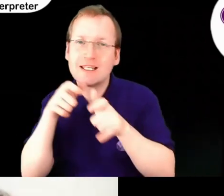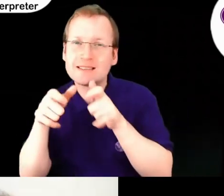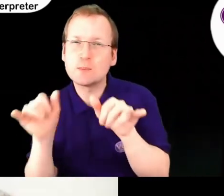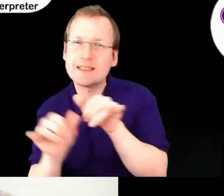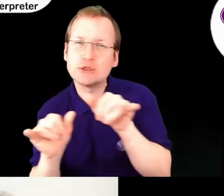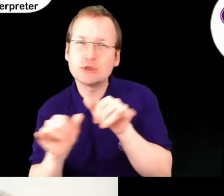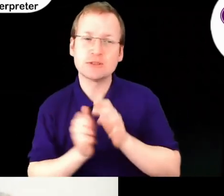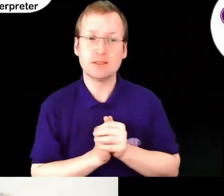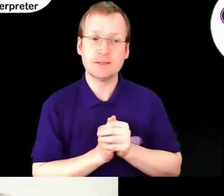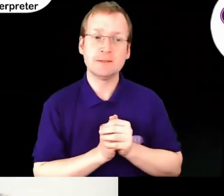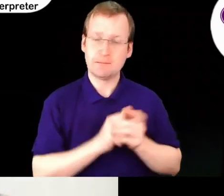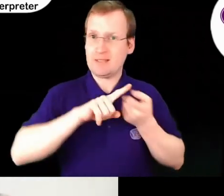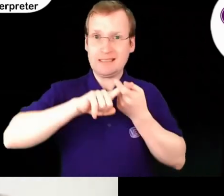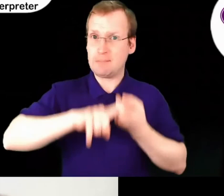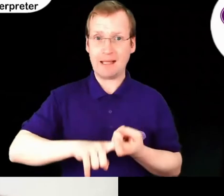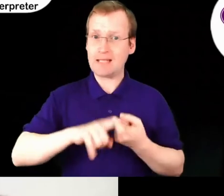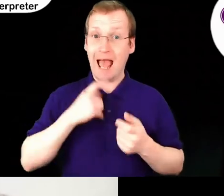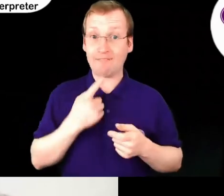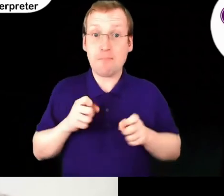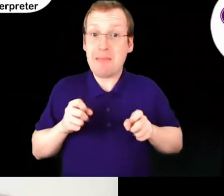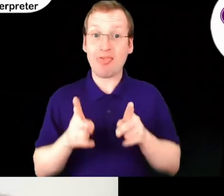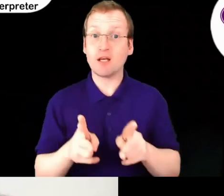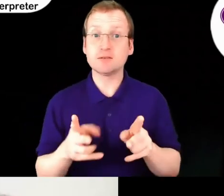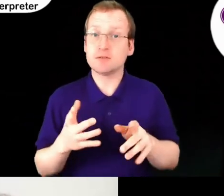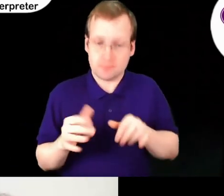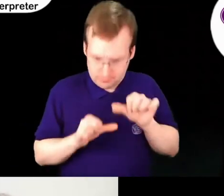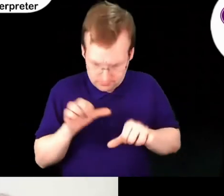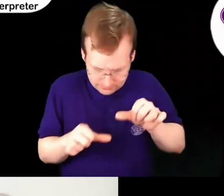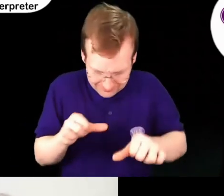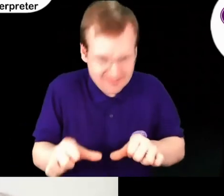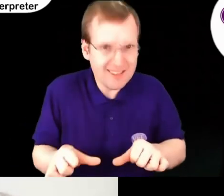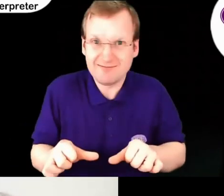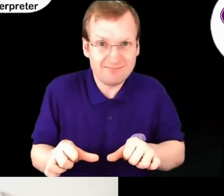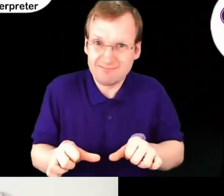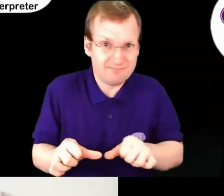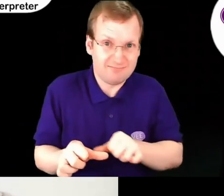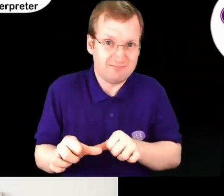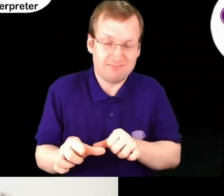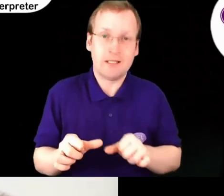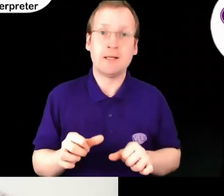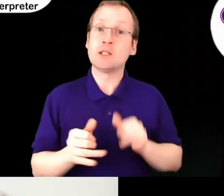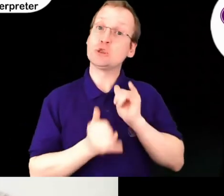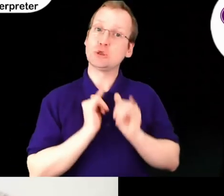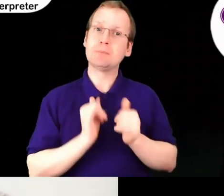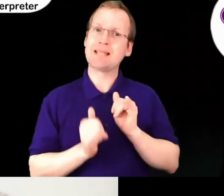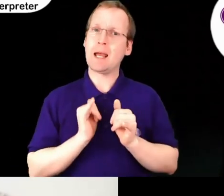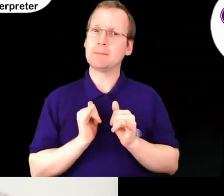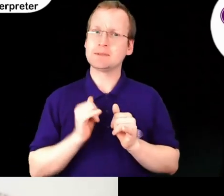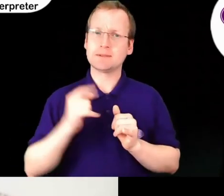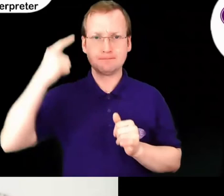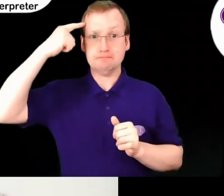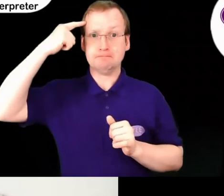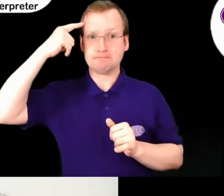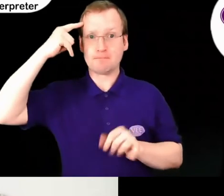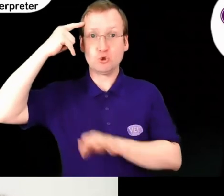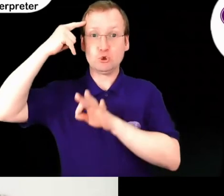It depends. I don't have a technique at all. So sometimes a tune will come into my